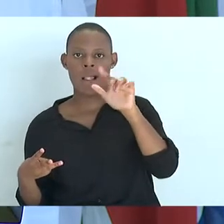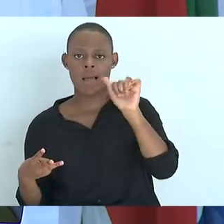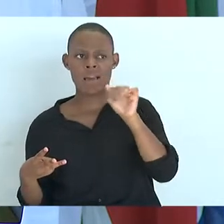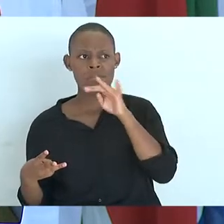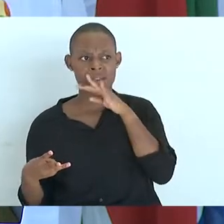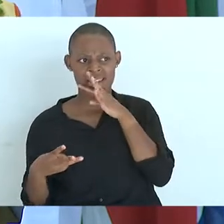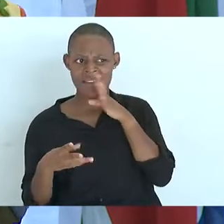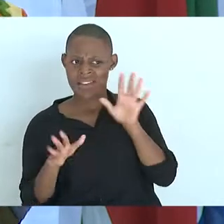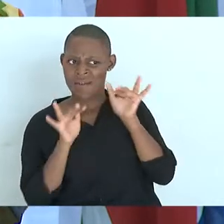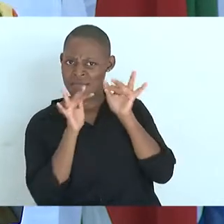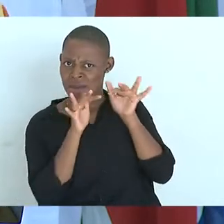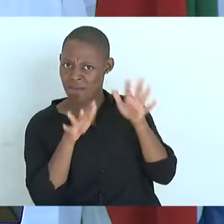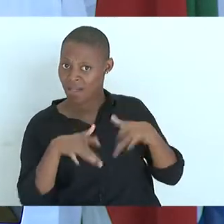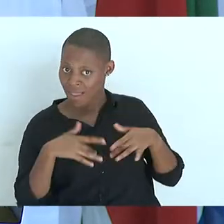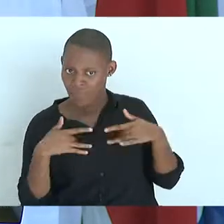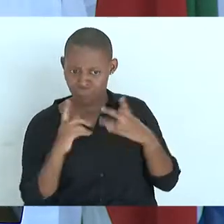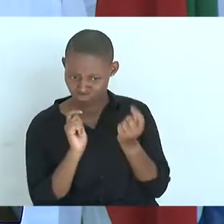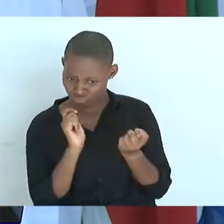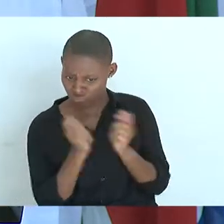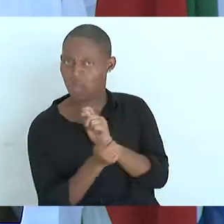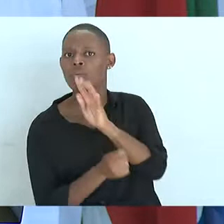yabantu